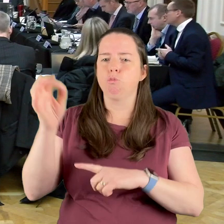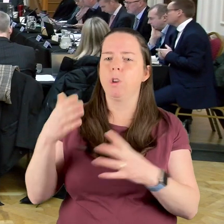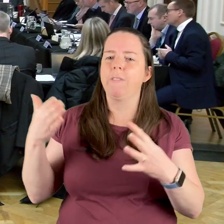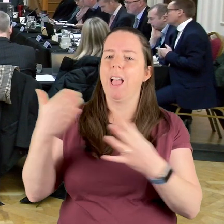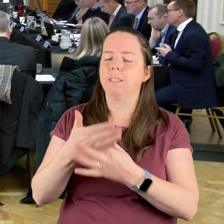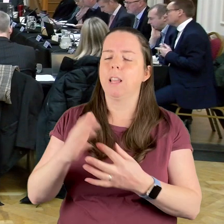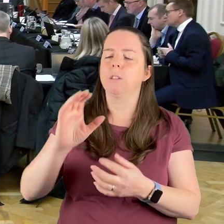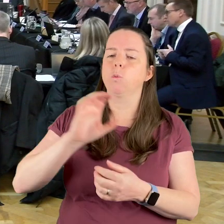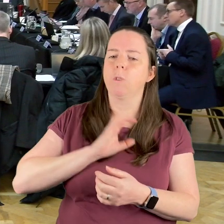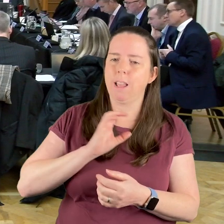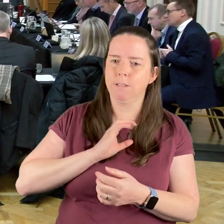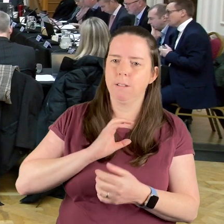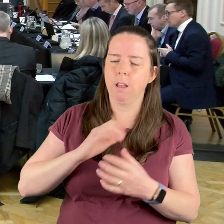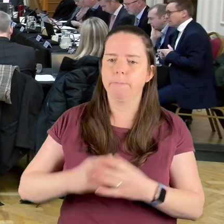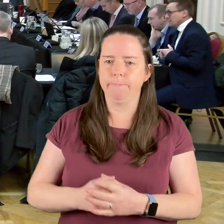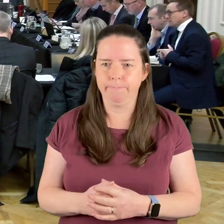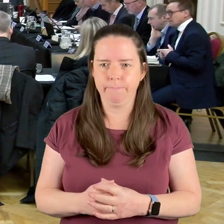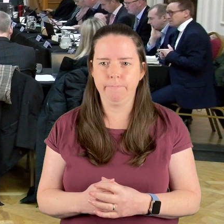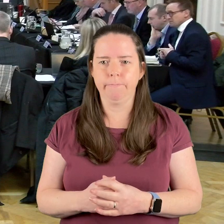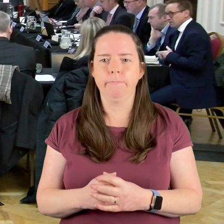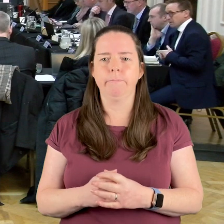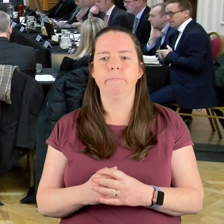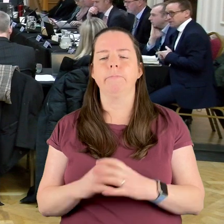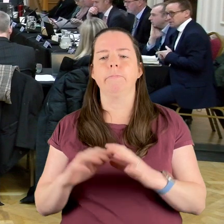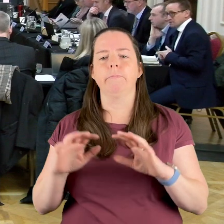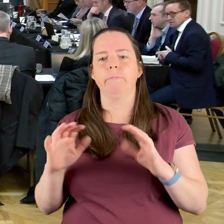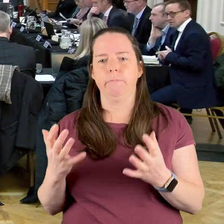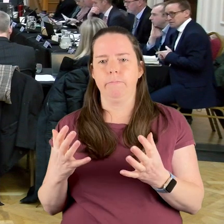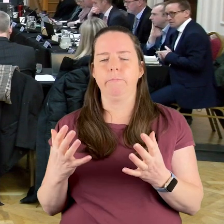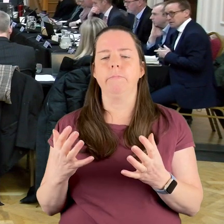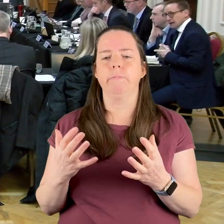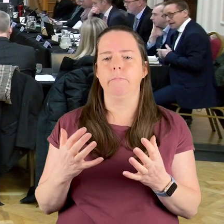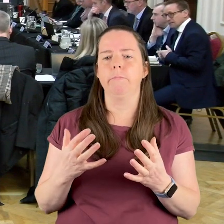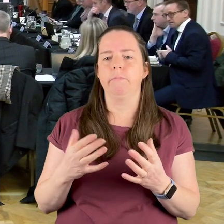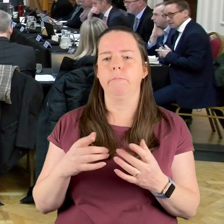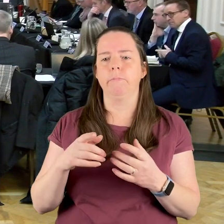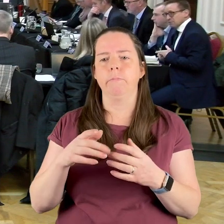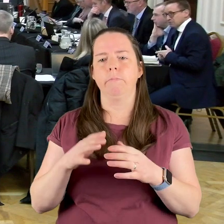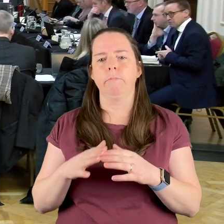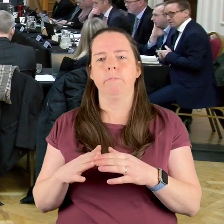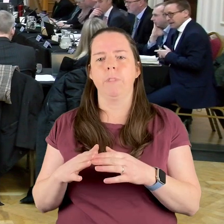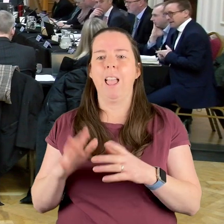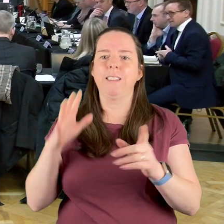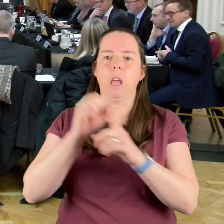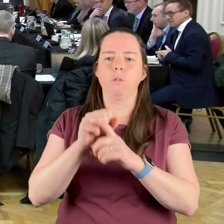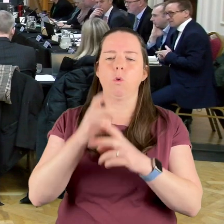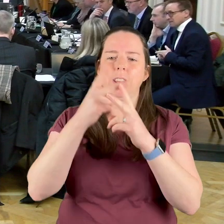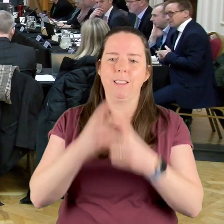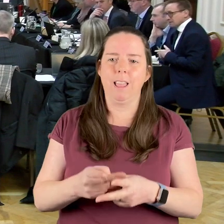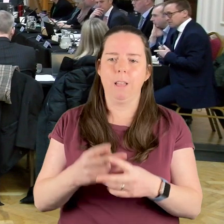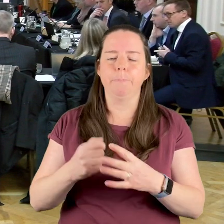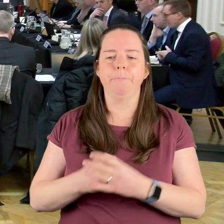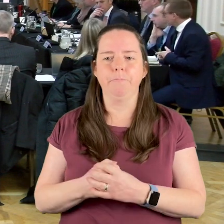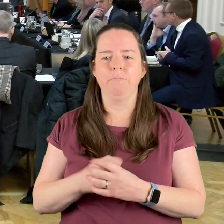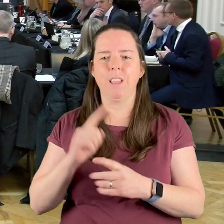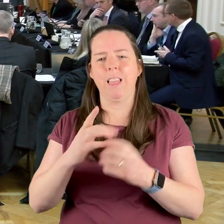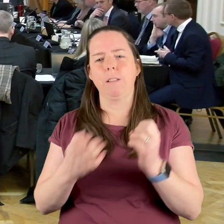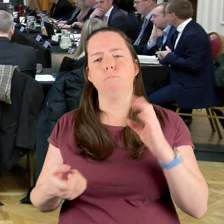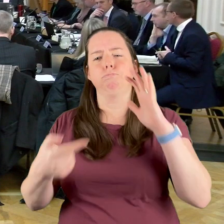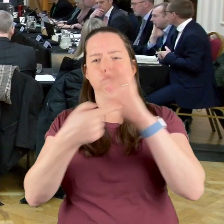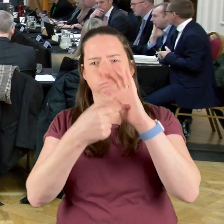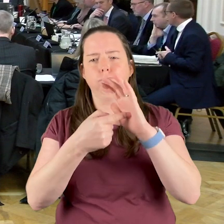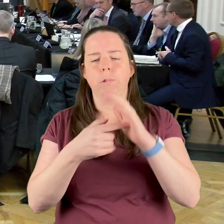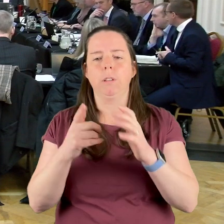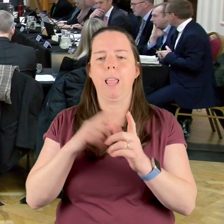drive reducing waiting lists for our patients and improving access to cancer